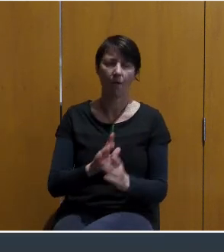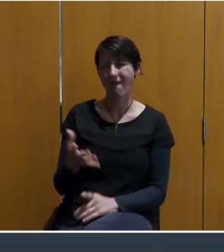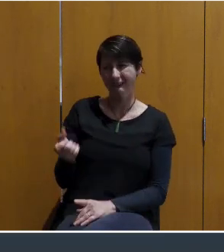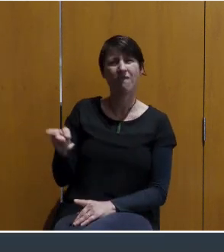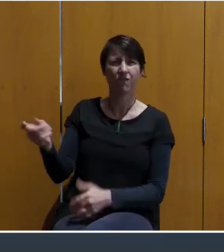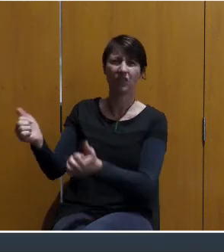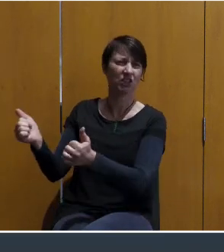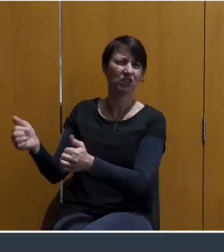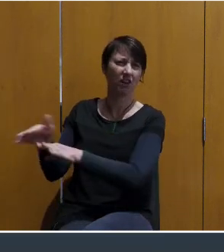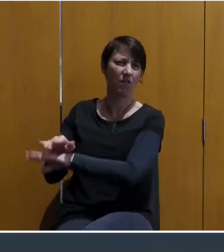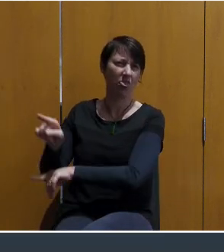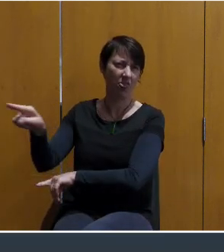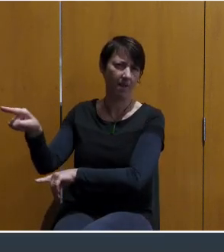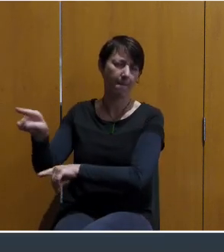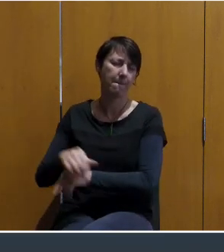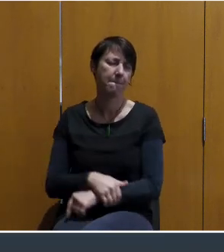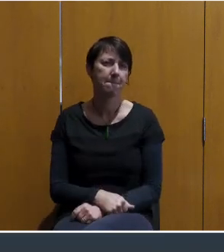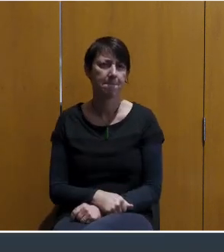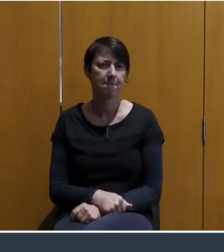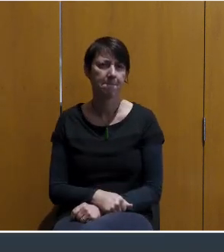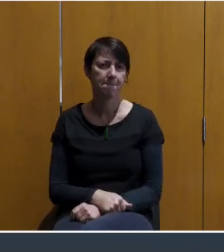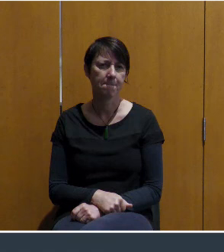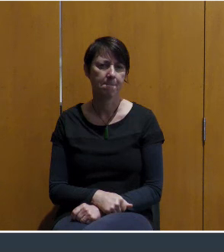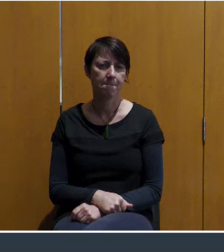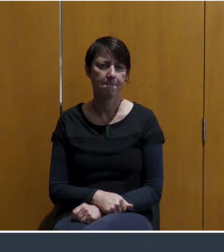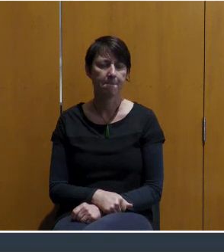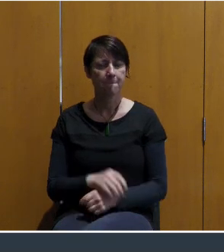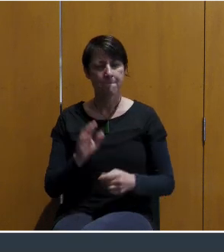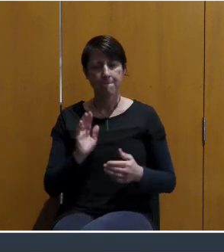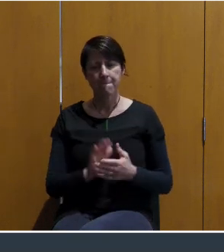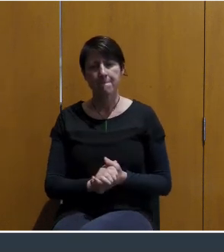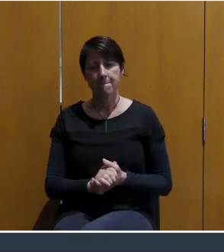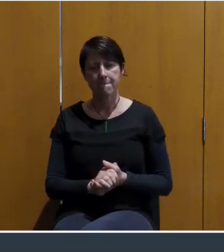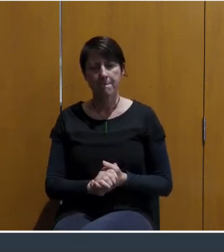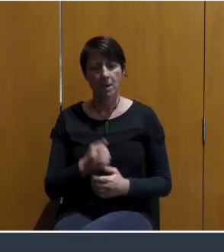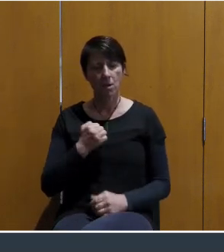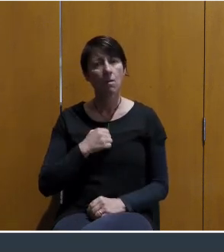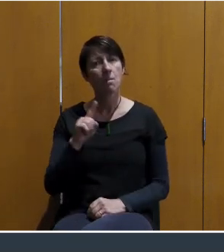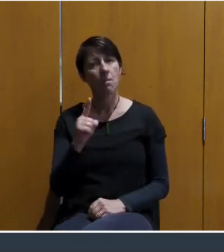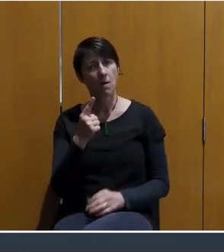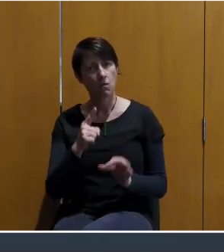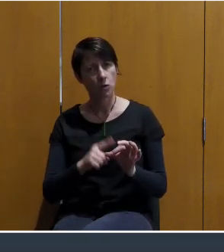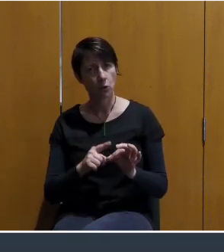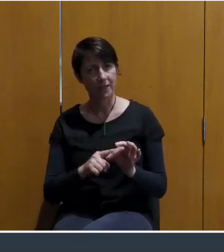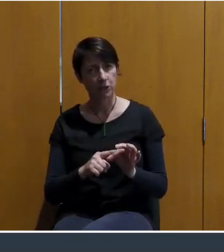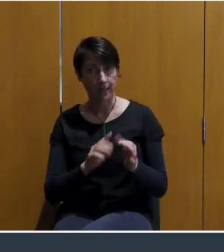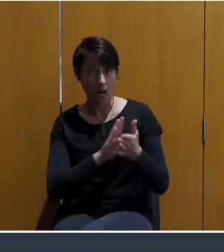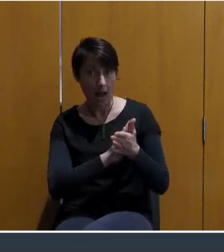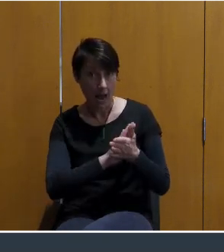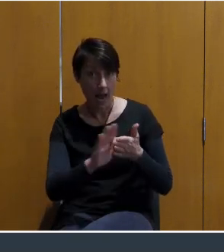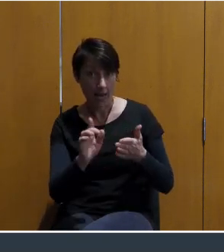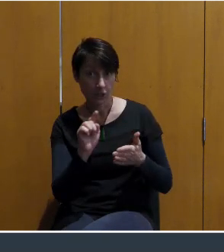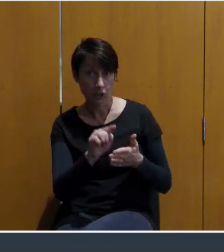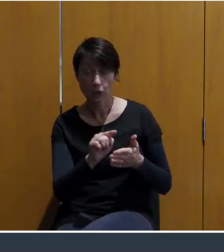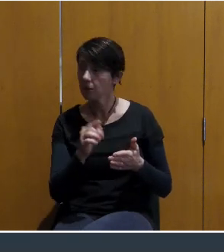Thank you, through you, Your Worship. So my first question is on H, if you could scroll up for us,